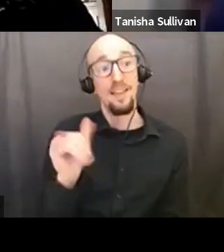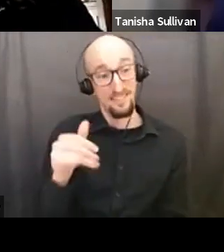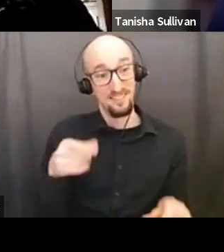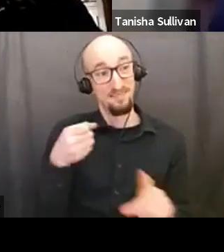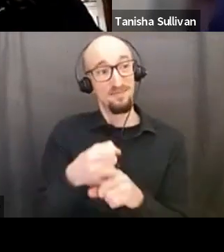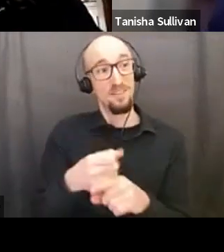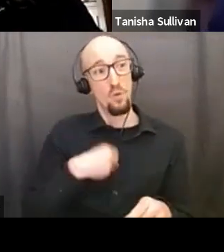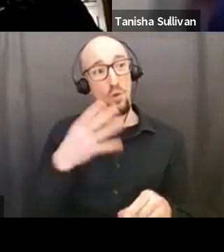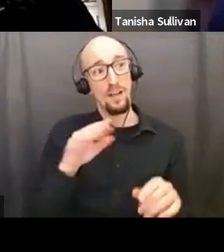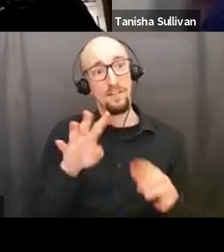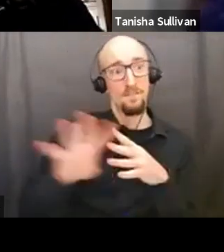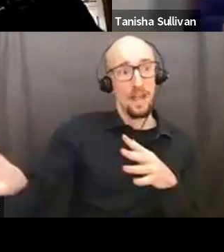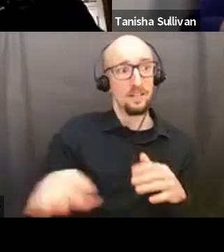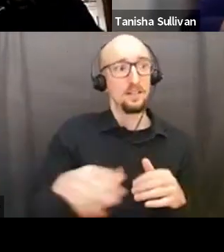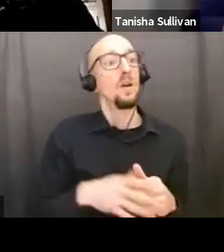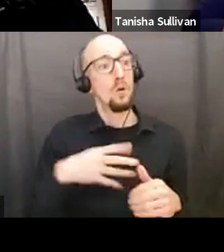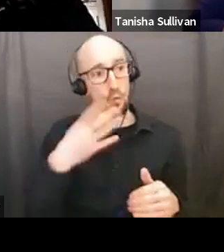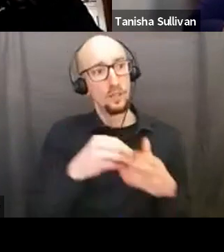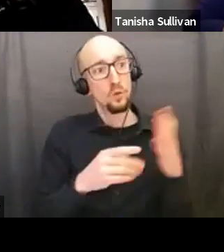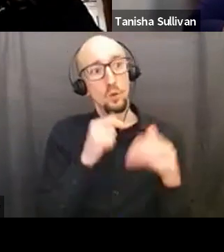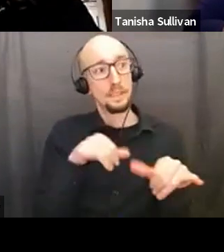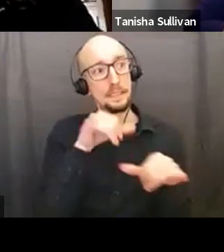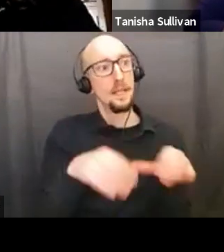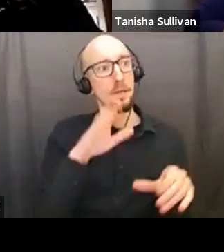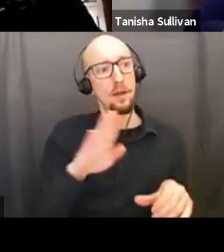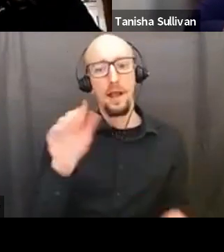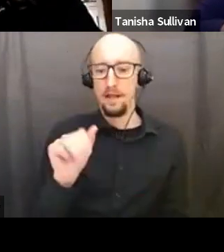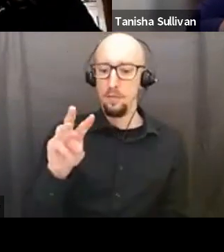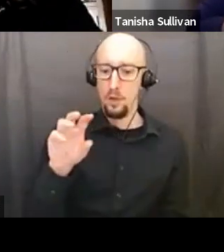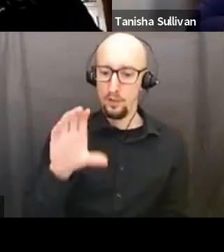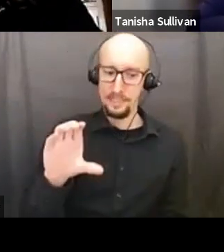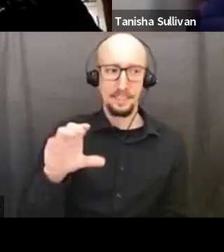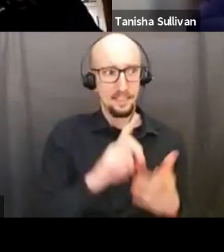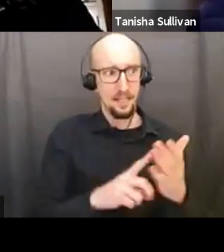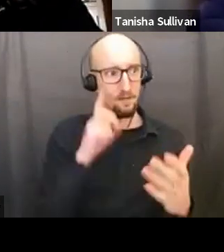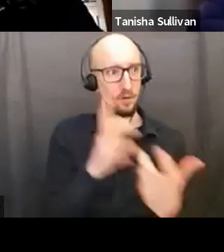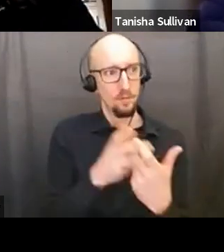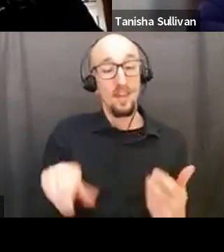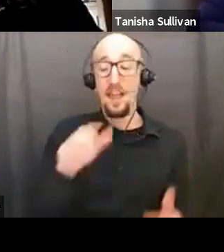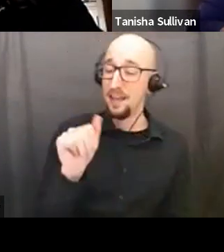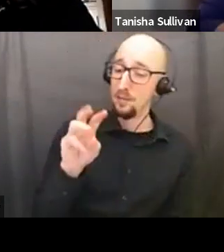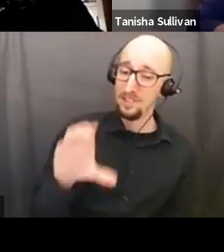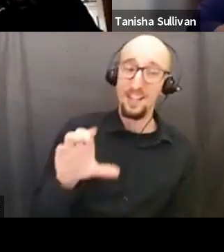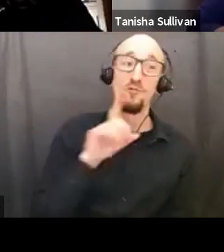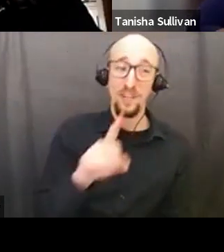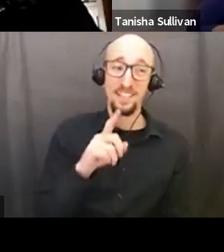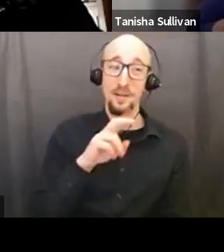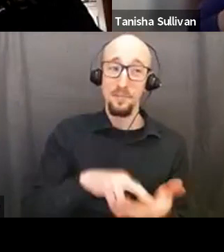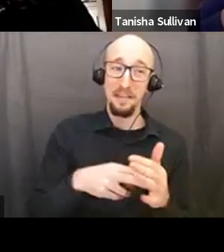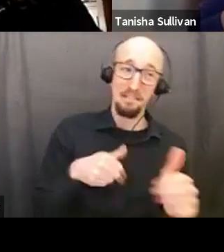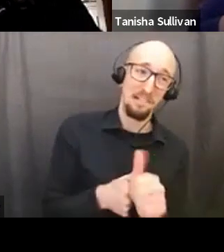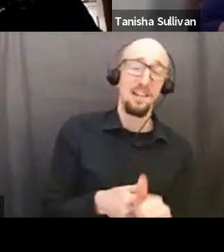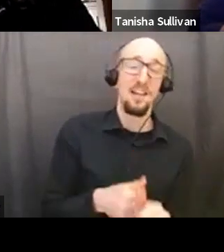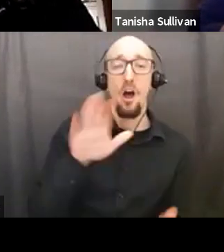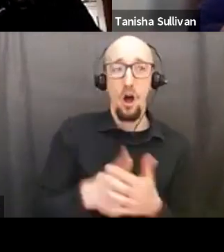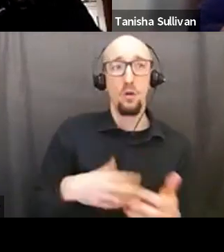white students who remained in Boston, AWC was designed. AWC is really code for all white classes and a feeder